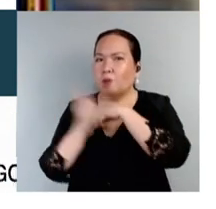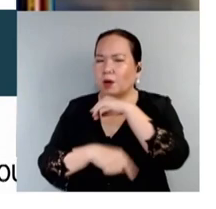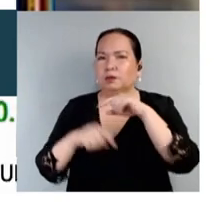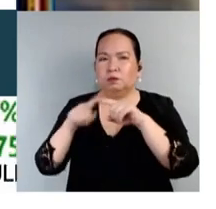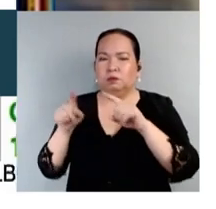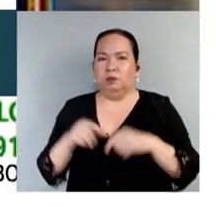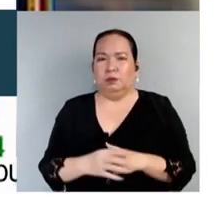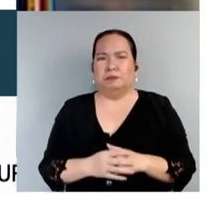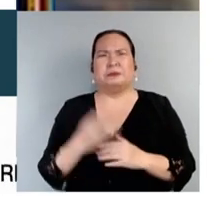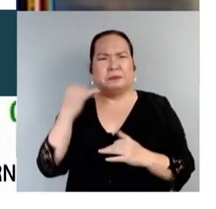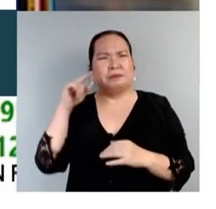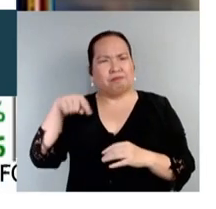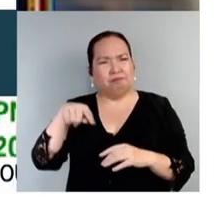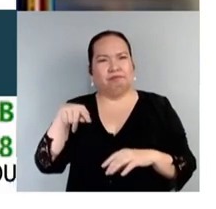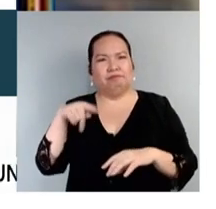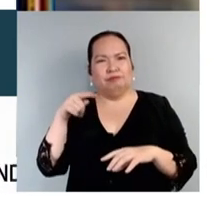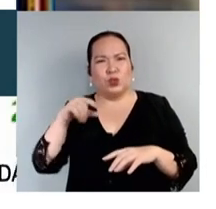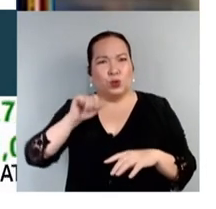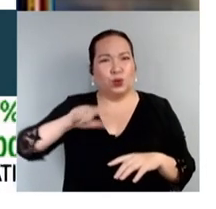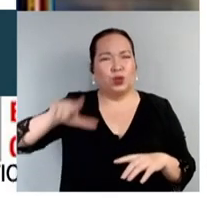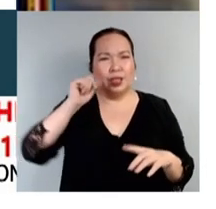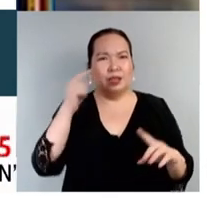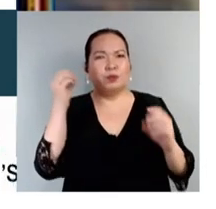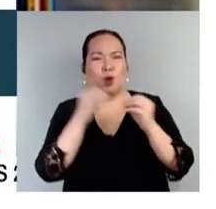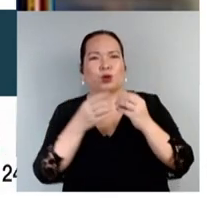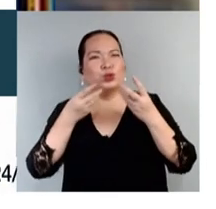more objective,